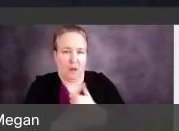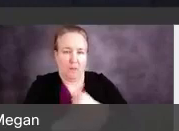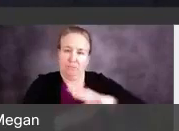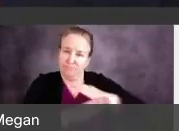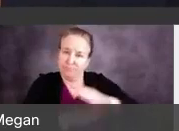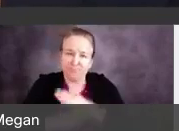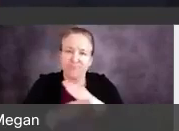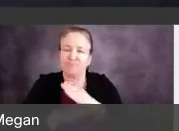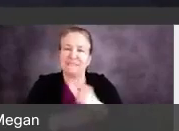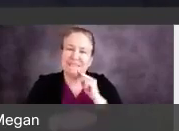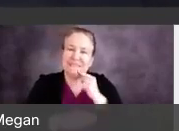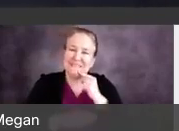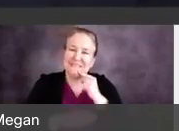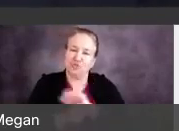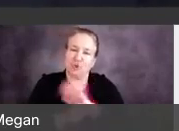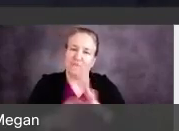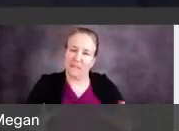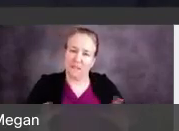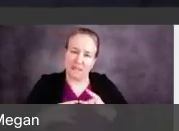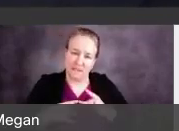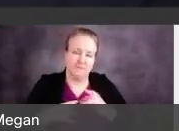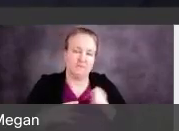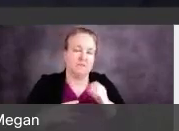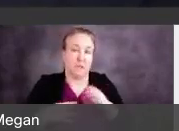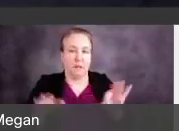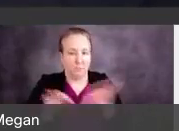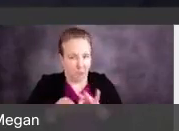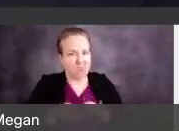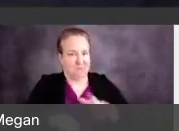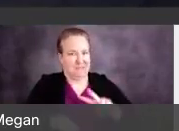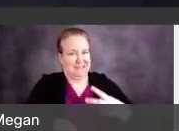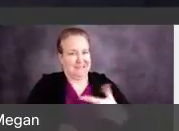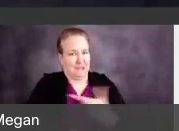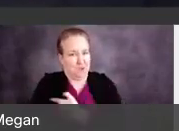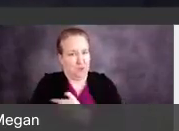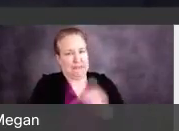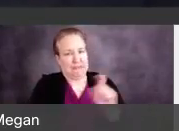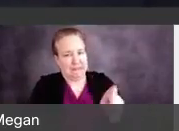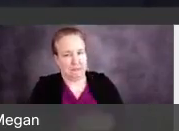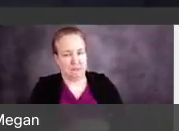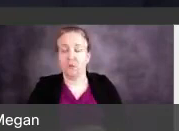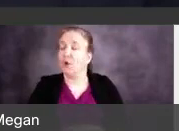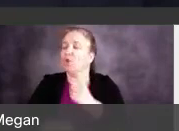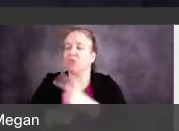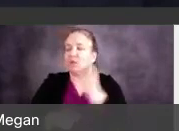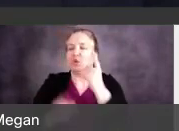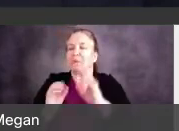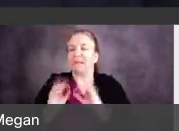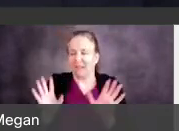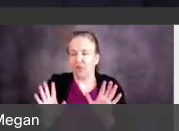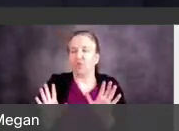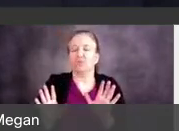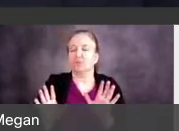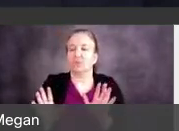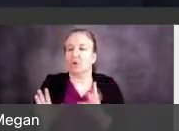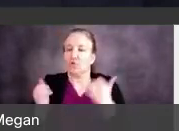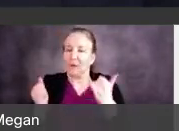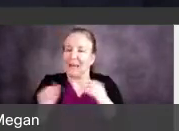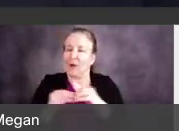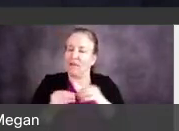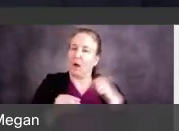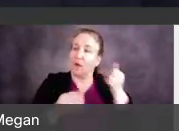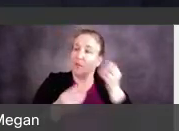cases of COVID. So we really want to get that second dose into everybody. Right. And to be clear, in their briefing right now,